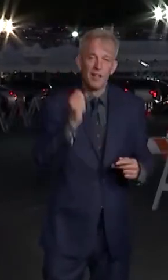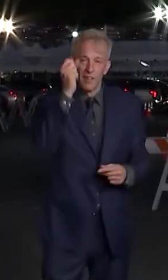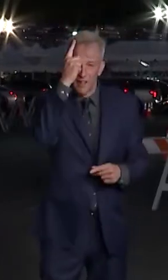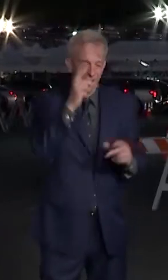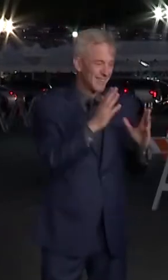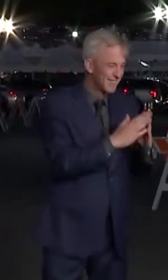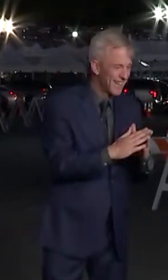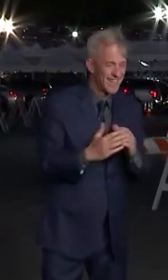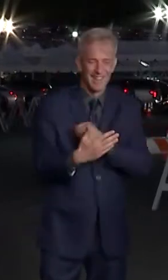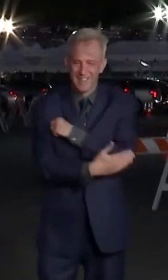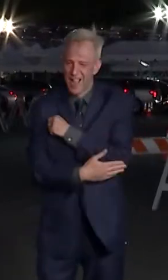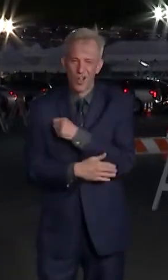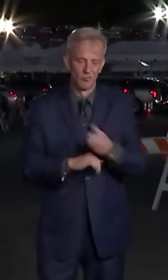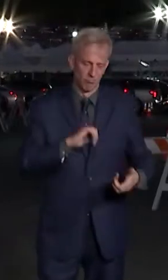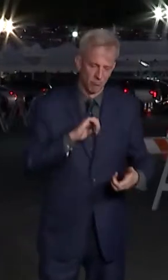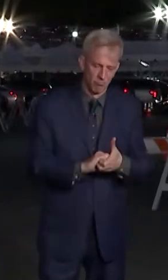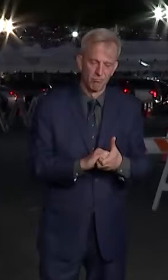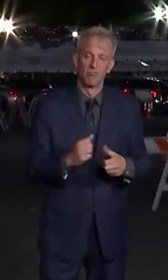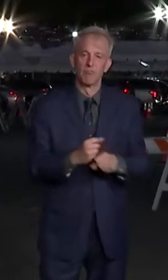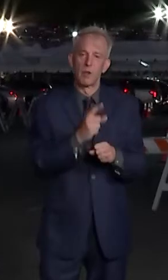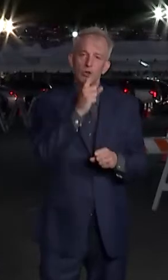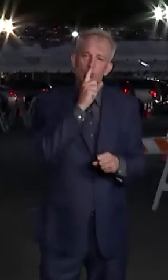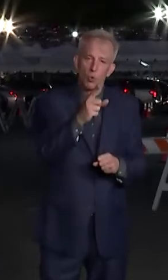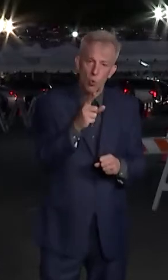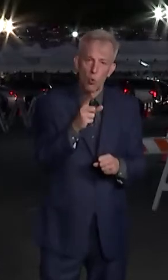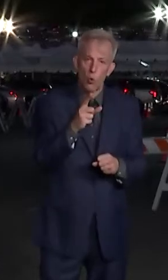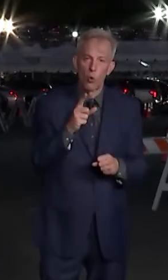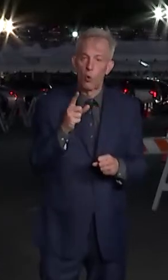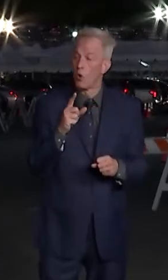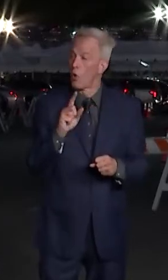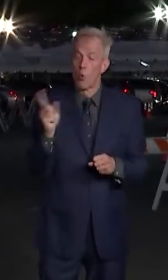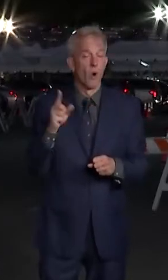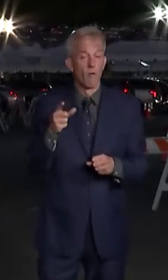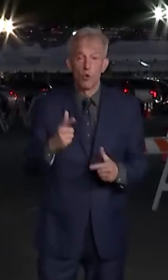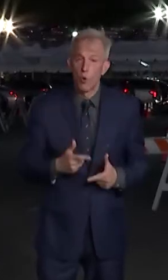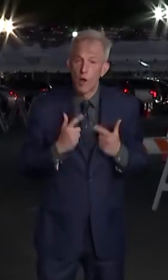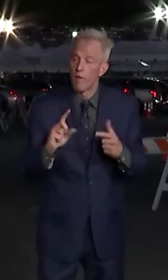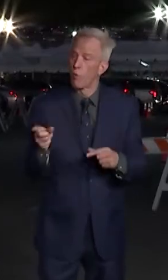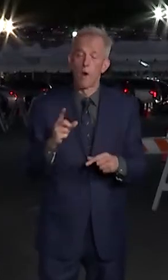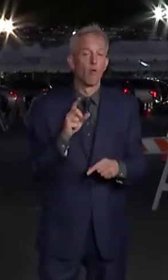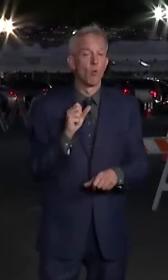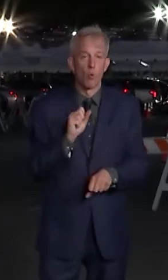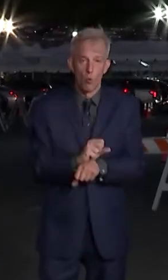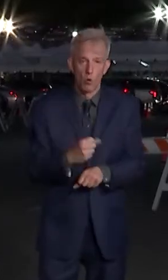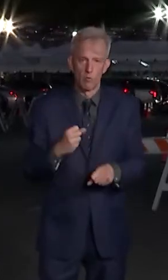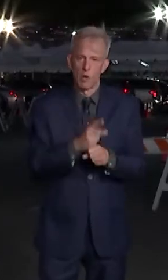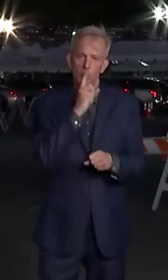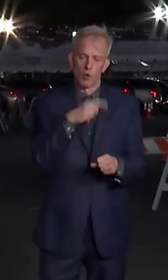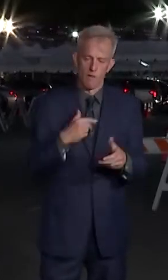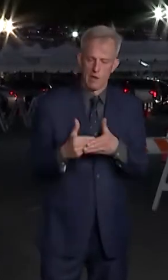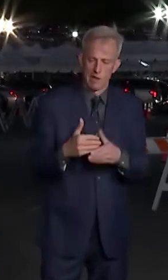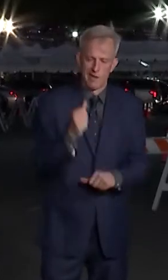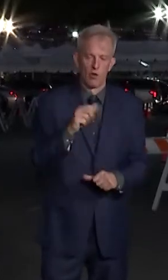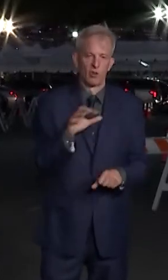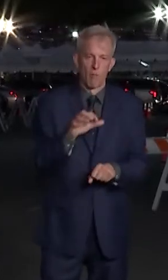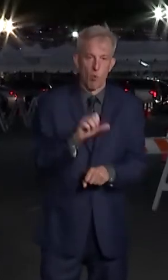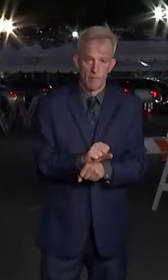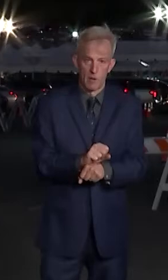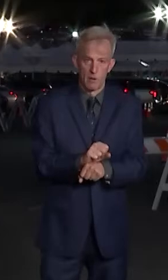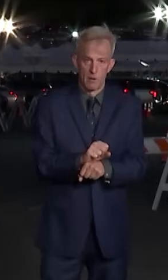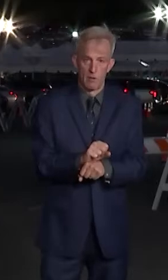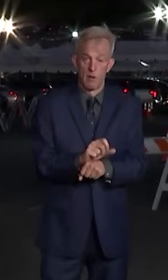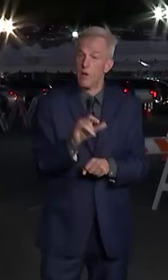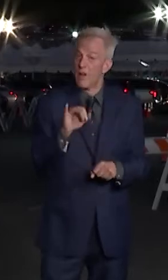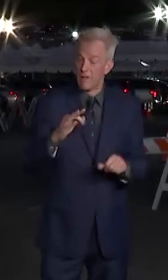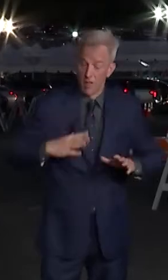as a team to make sure wherever you work, wherever you live, you can get the nearest appointment to you. And if you